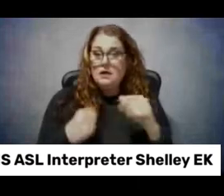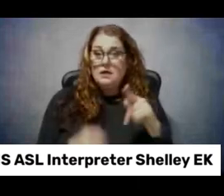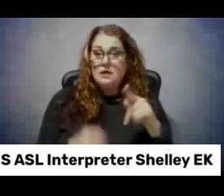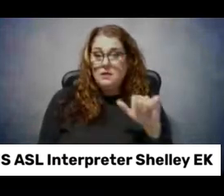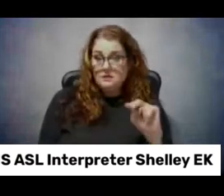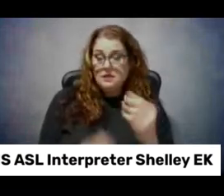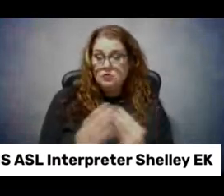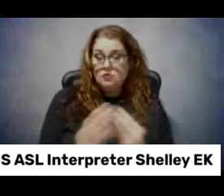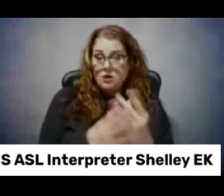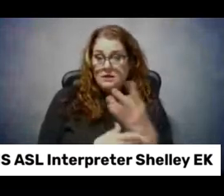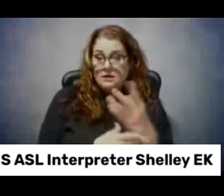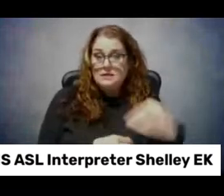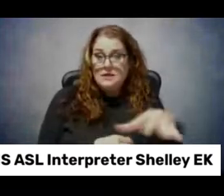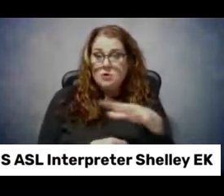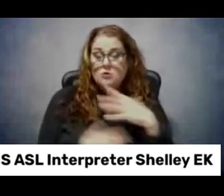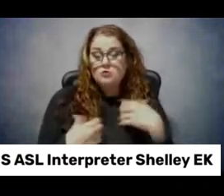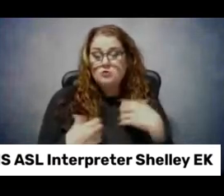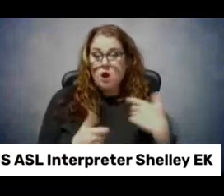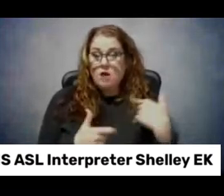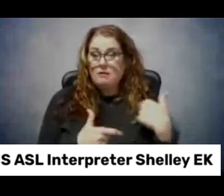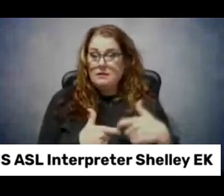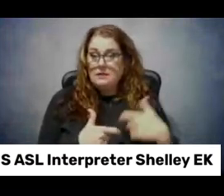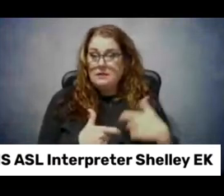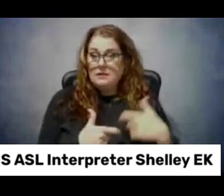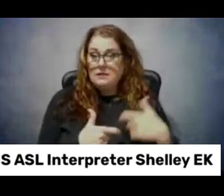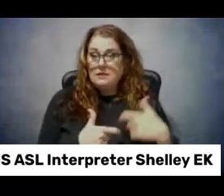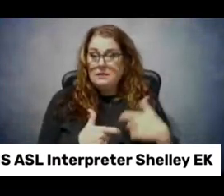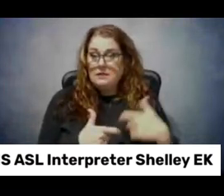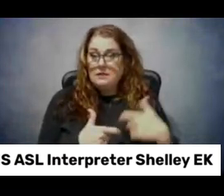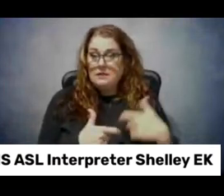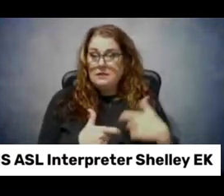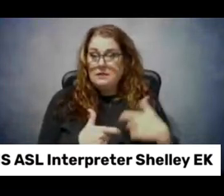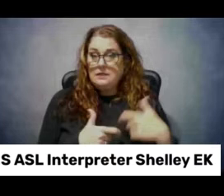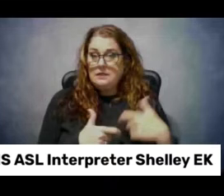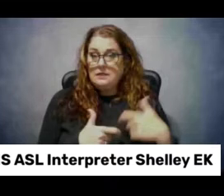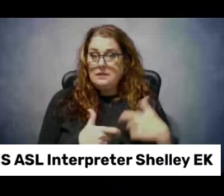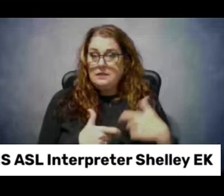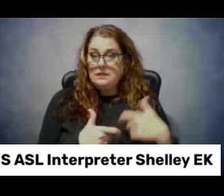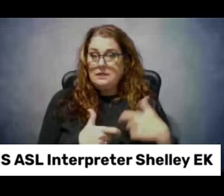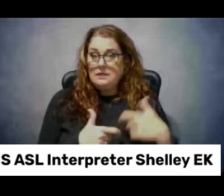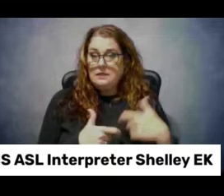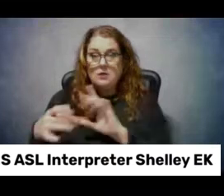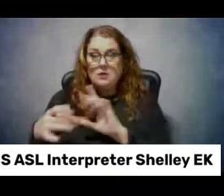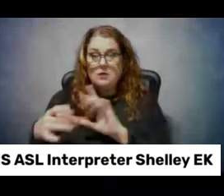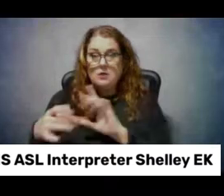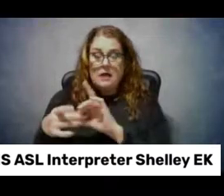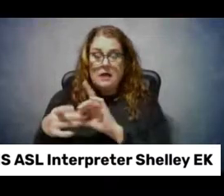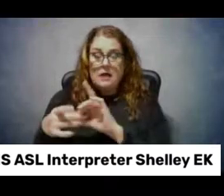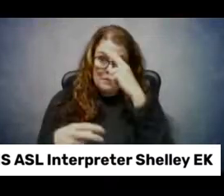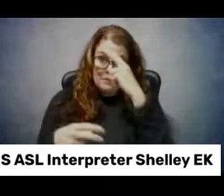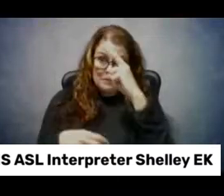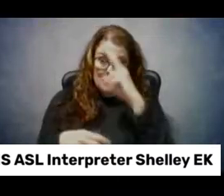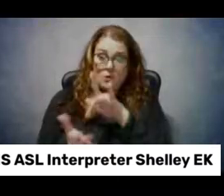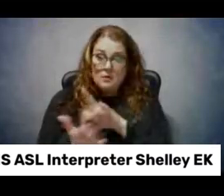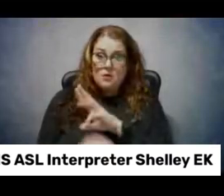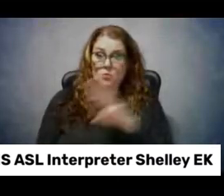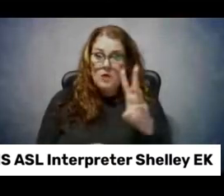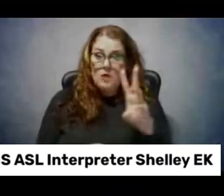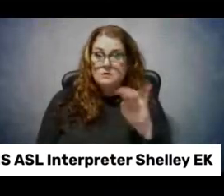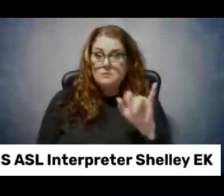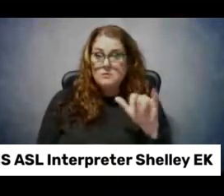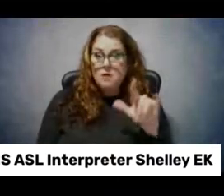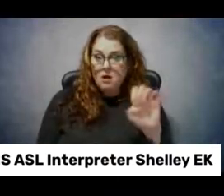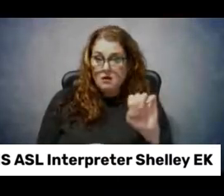a neighborhood with a strong Latino identity and transnational ties to Mexico. Midwestern monarchs depend for their survival